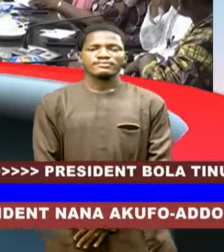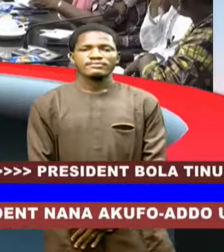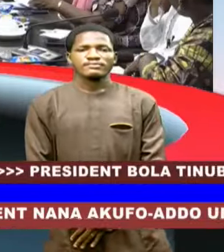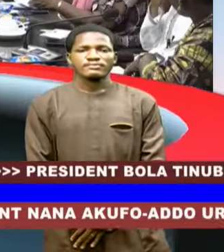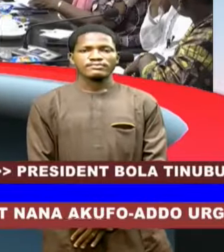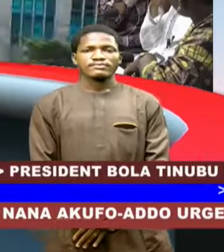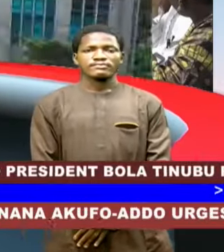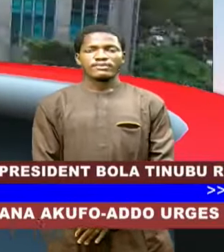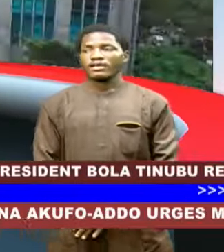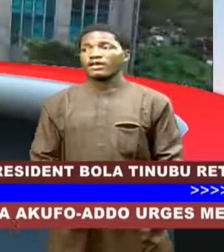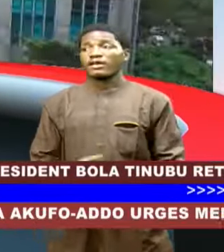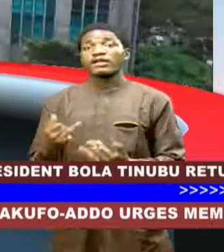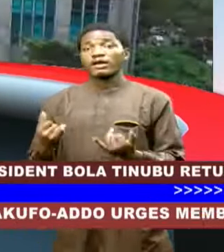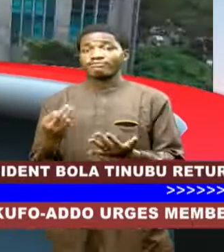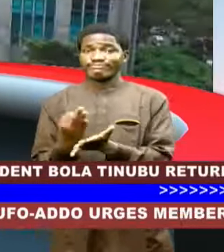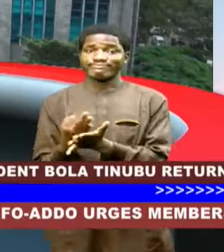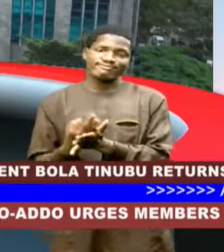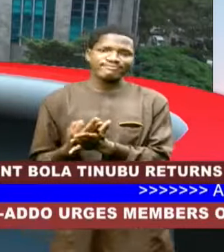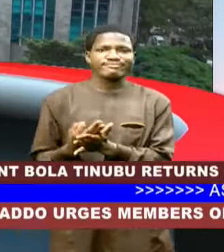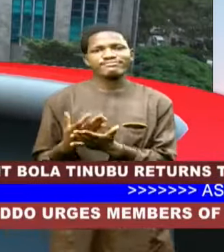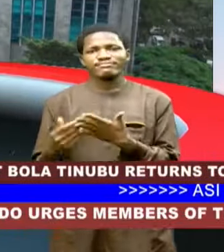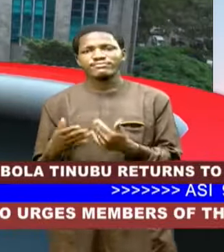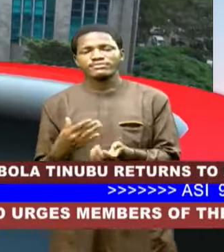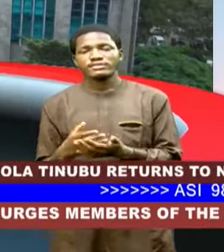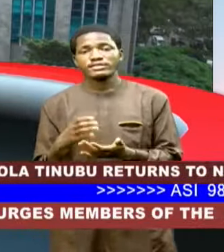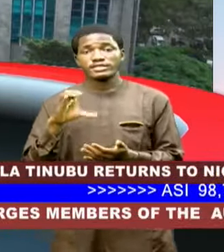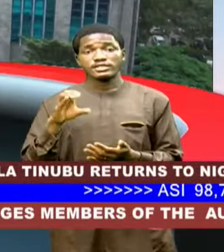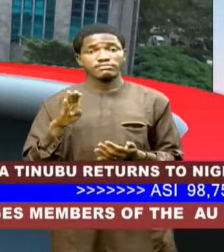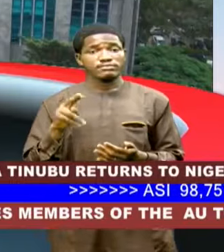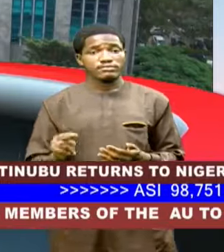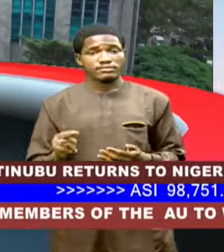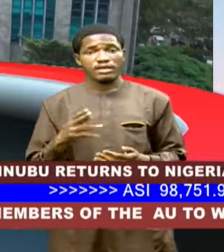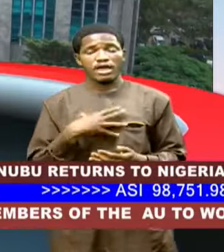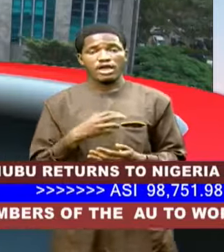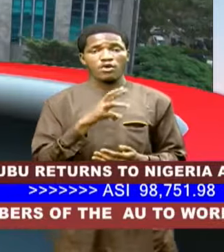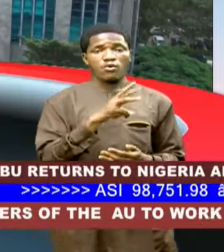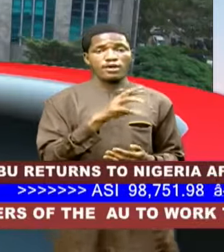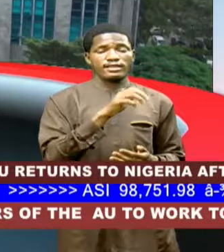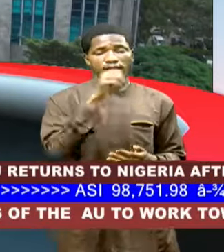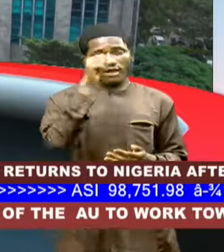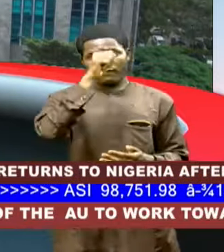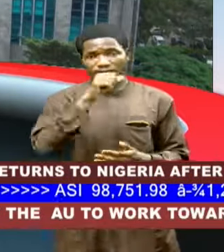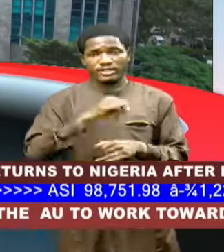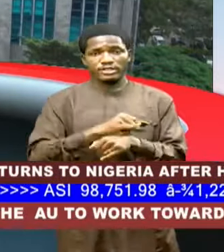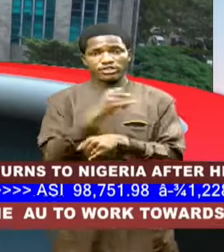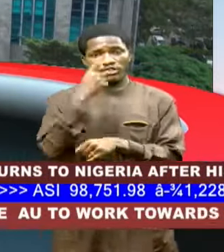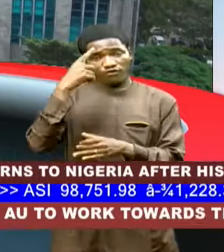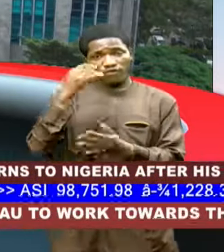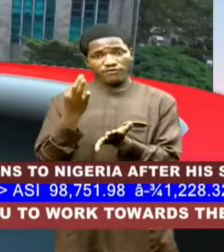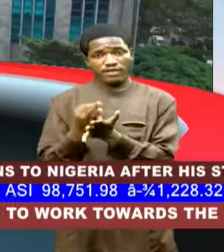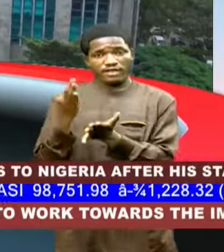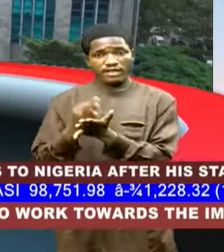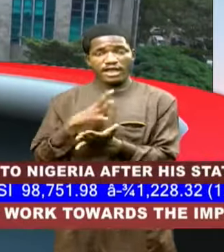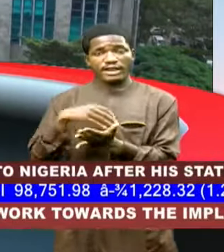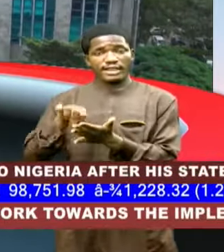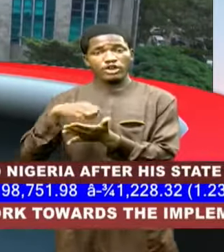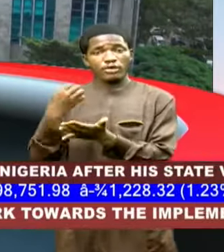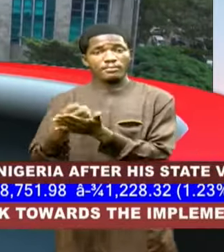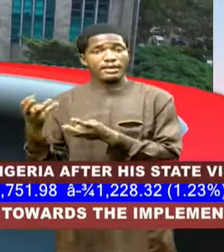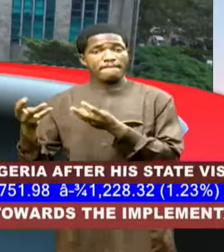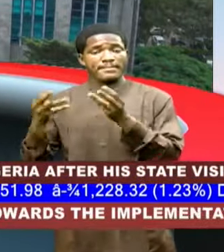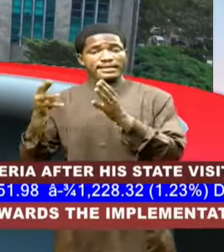To financial matters now, the Central Bank of Nigeria, CBN, and the West African Institute for Financial and Economic